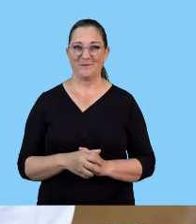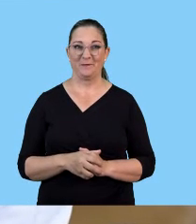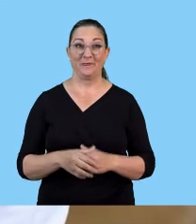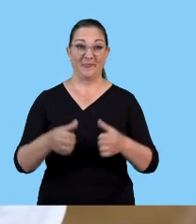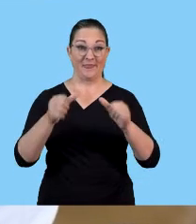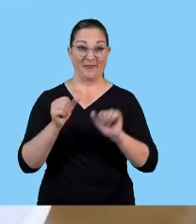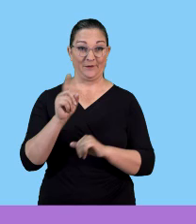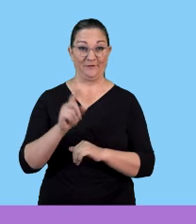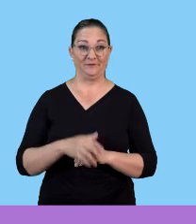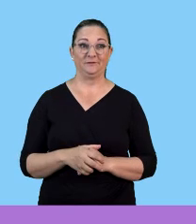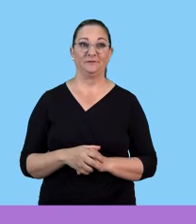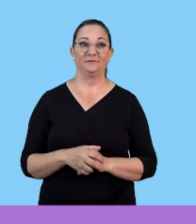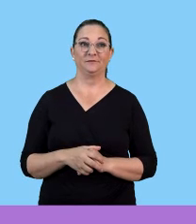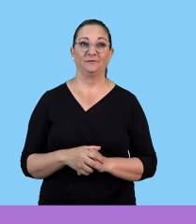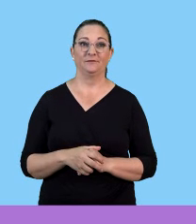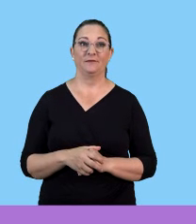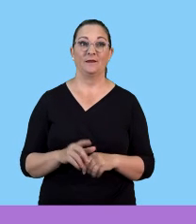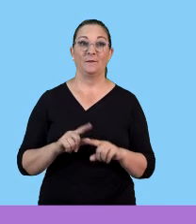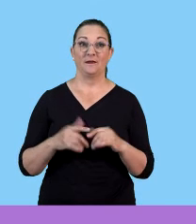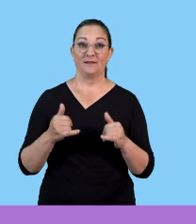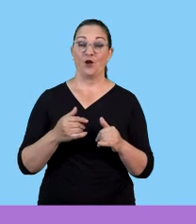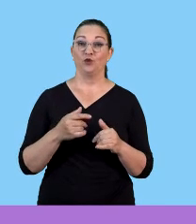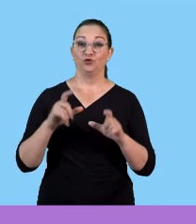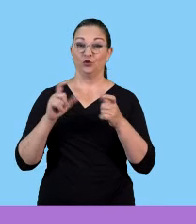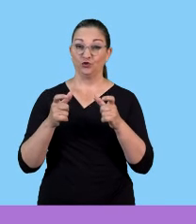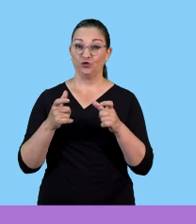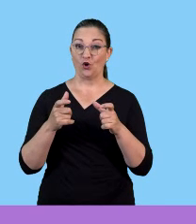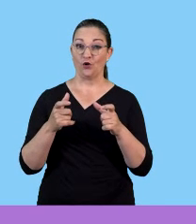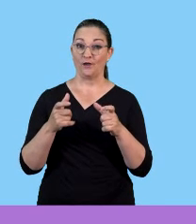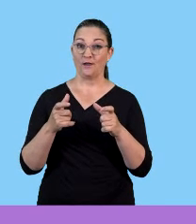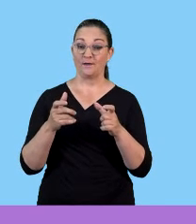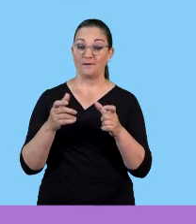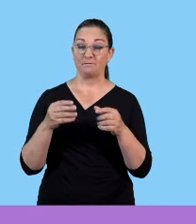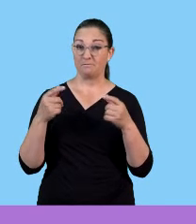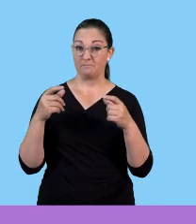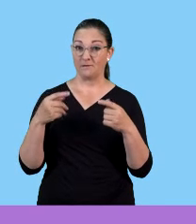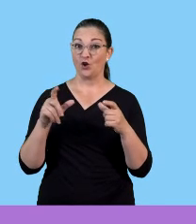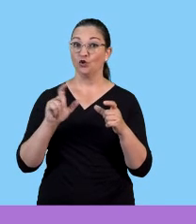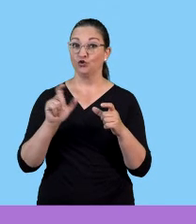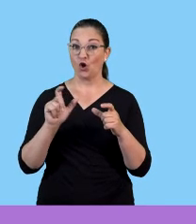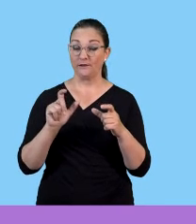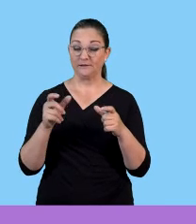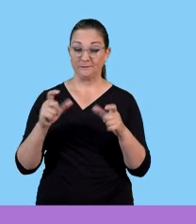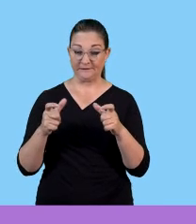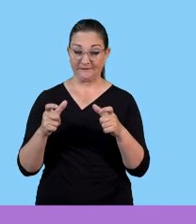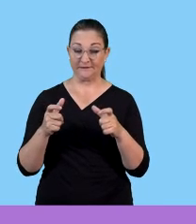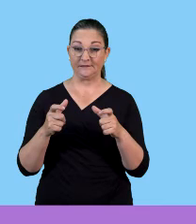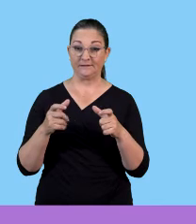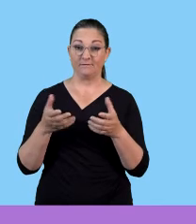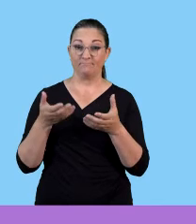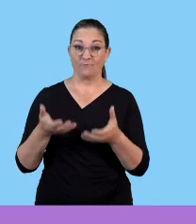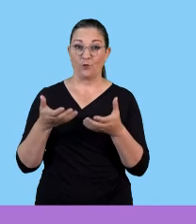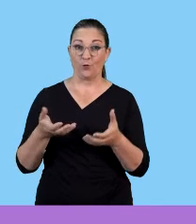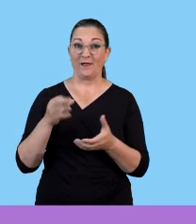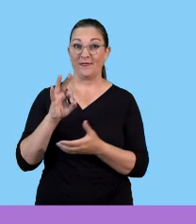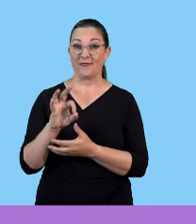So with the next one, if each can of chocolate biscuits weighs 300 grams. How many